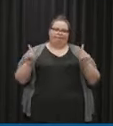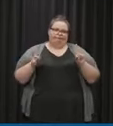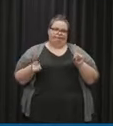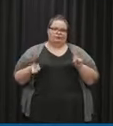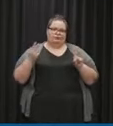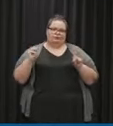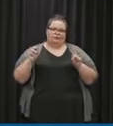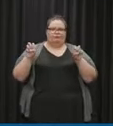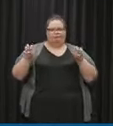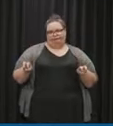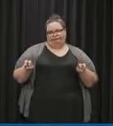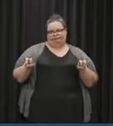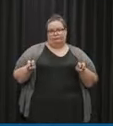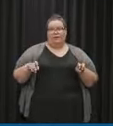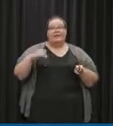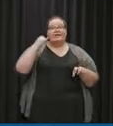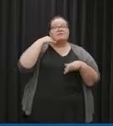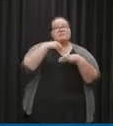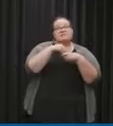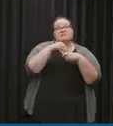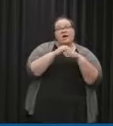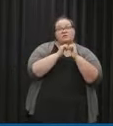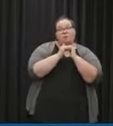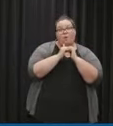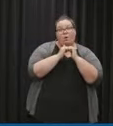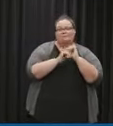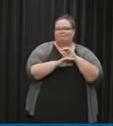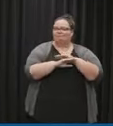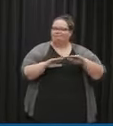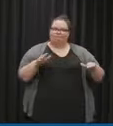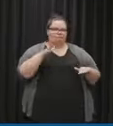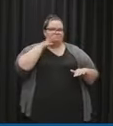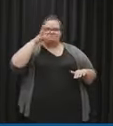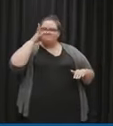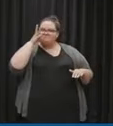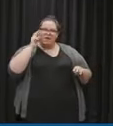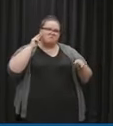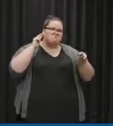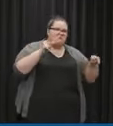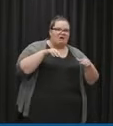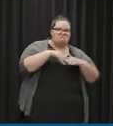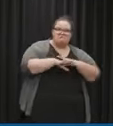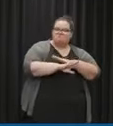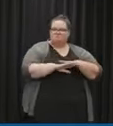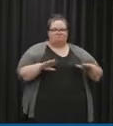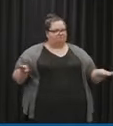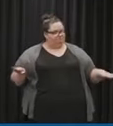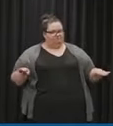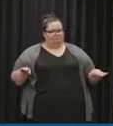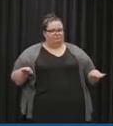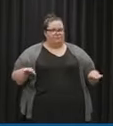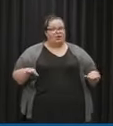No spectators will be allowed for events held within schools, though virtual viewing options are encouraged if